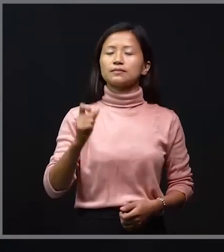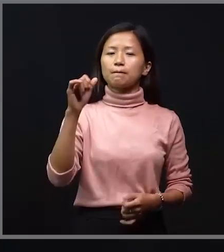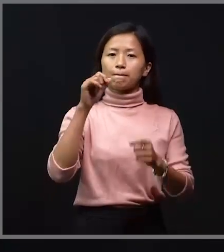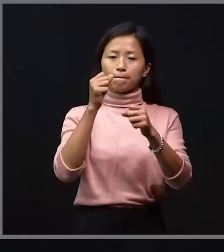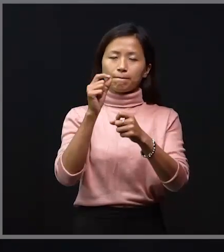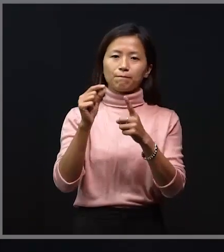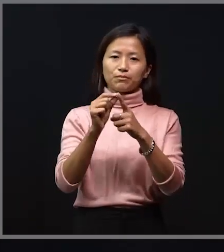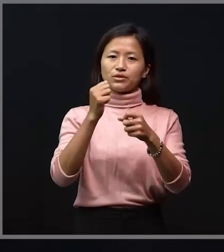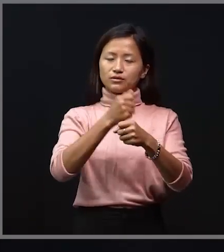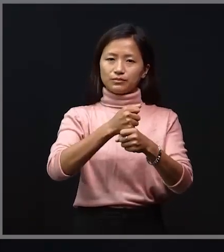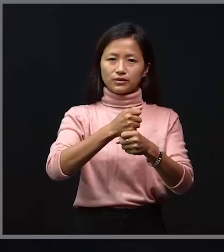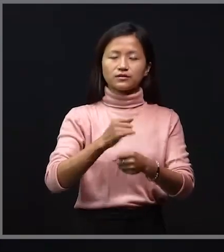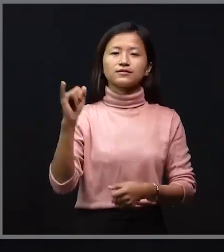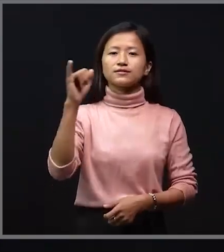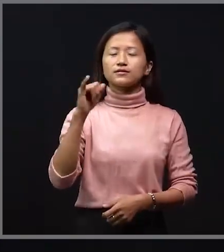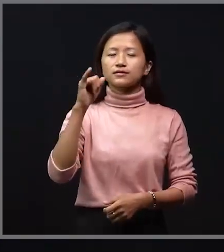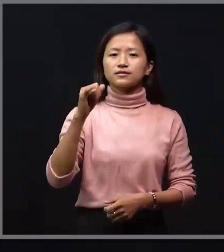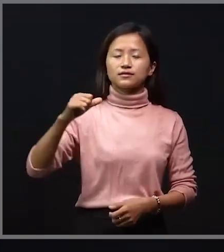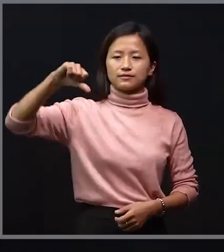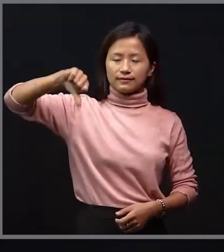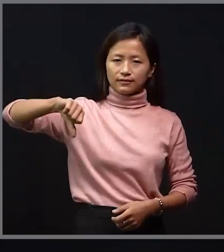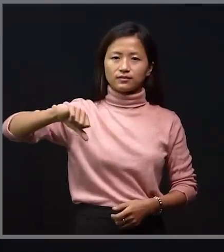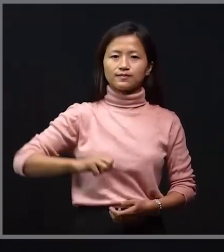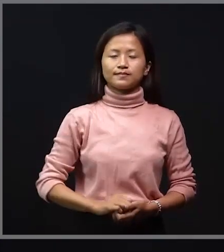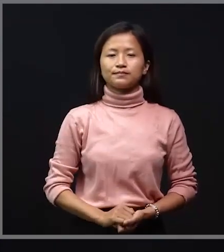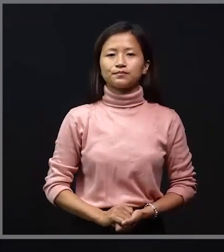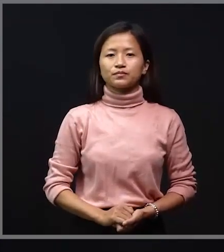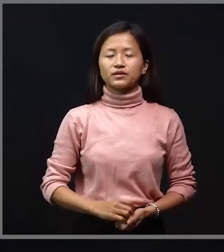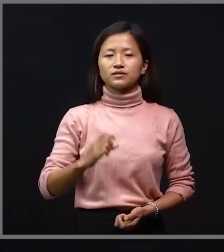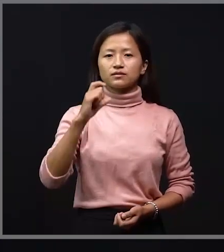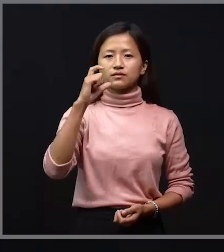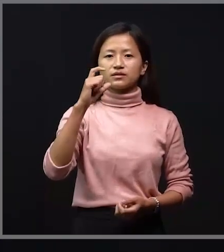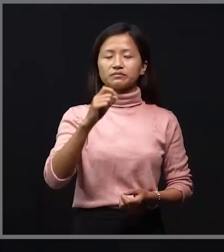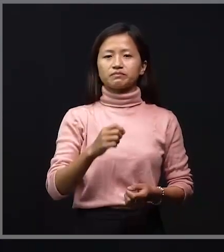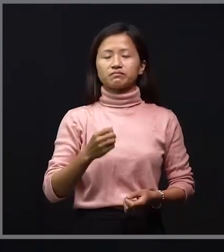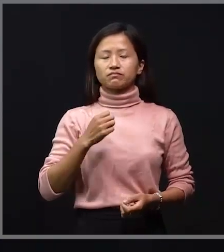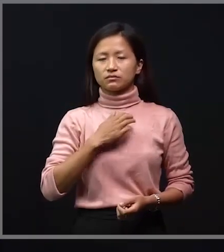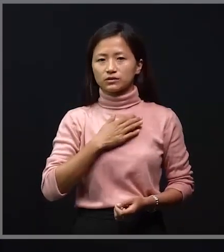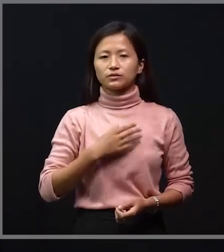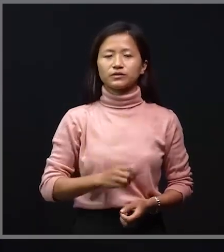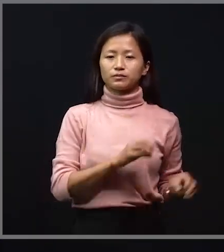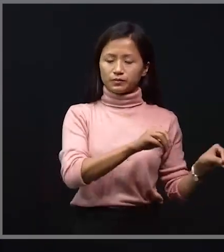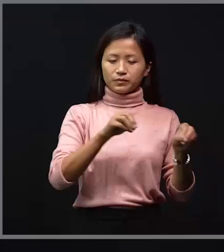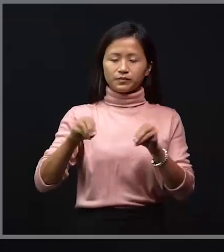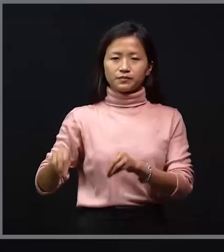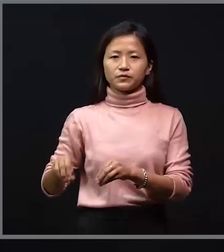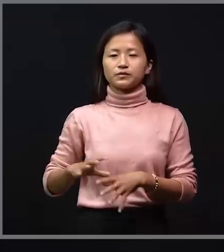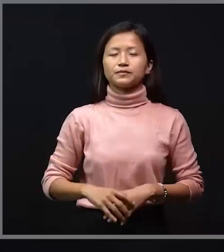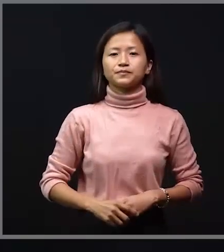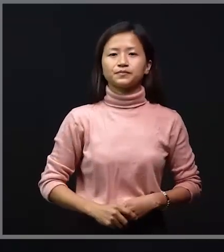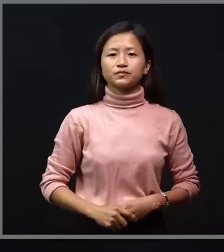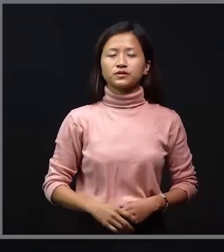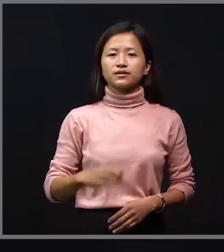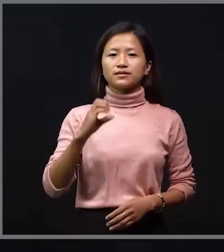okay? Social science class 9 page 69, civil disobedience movement. Now, regarding